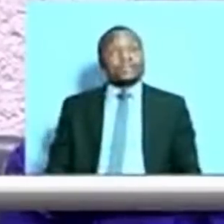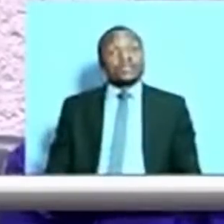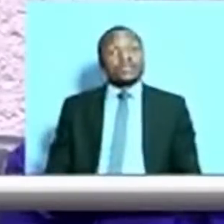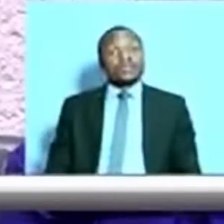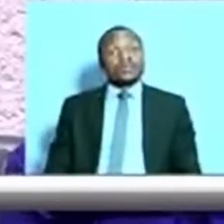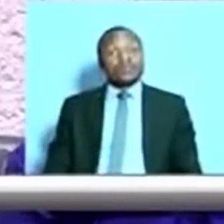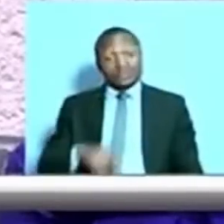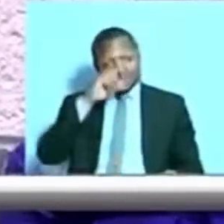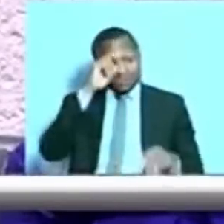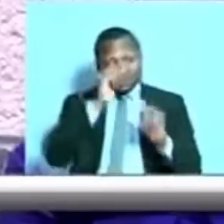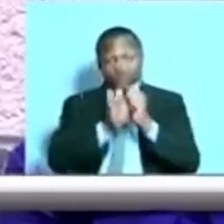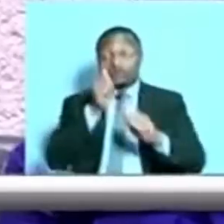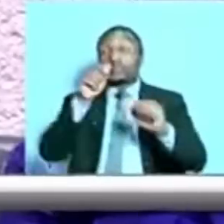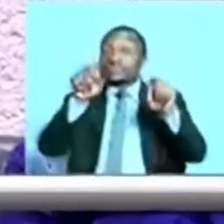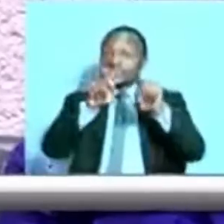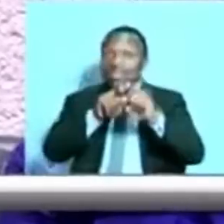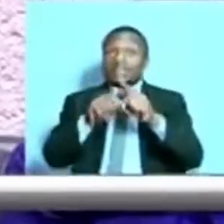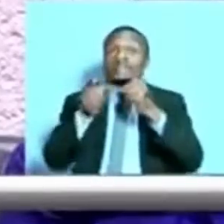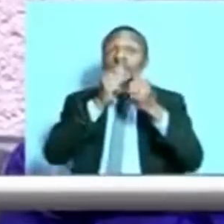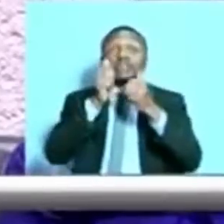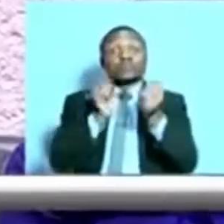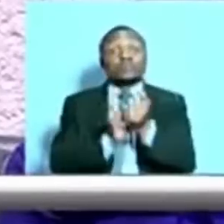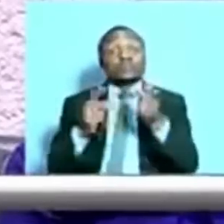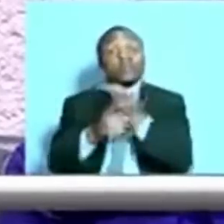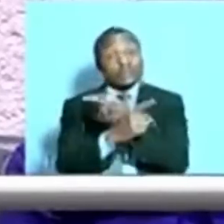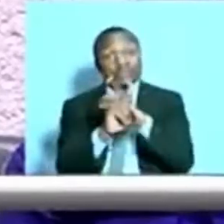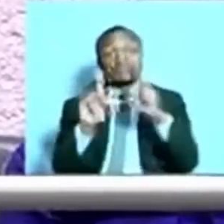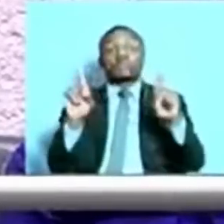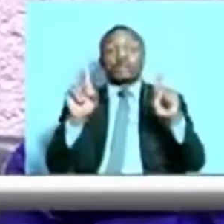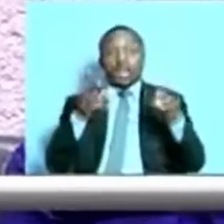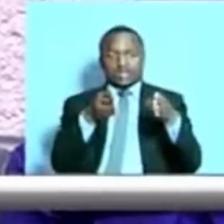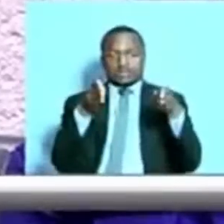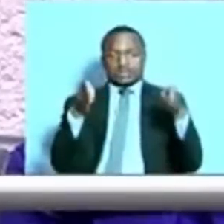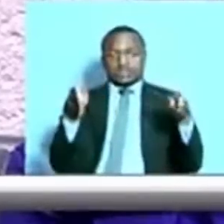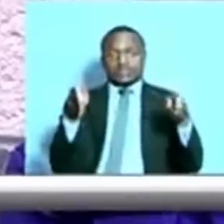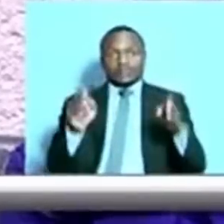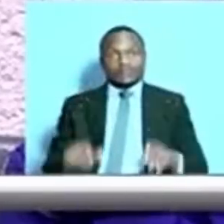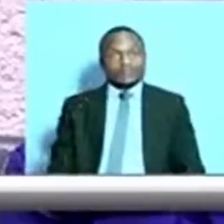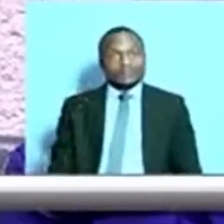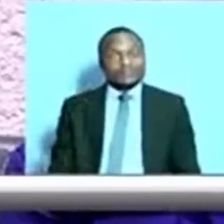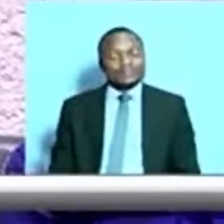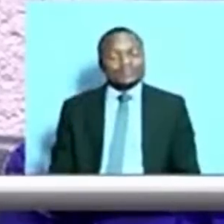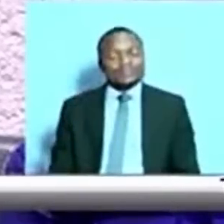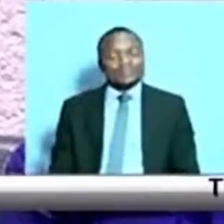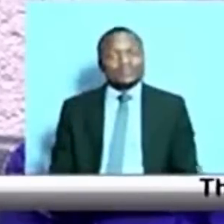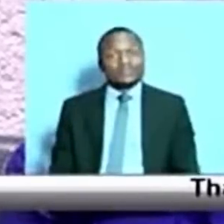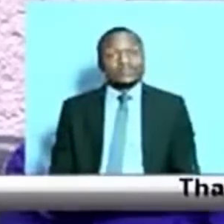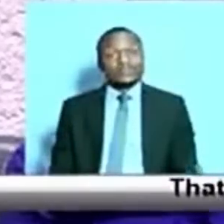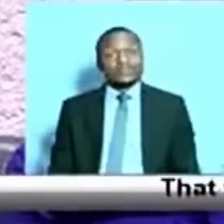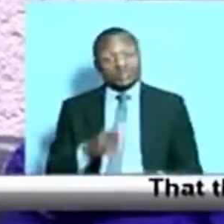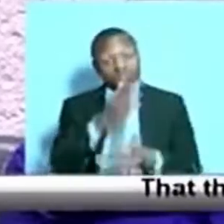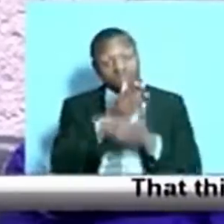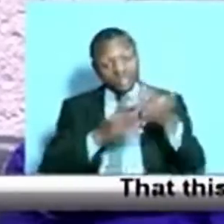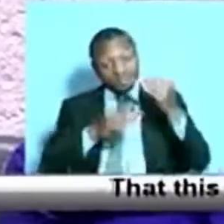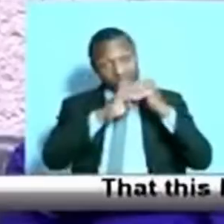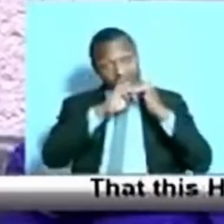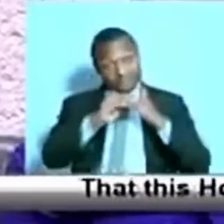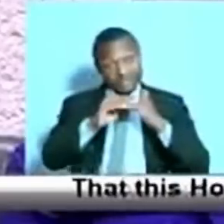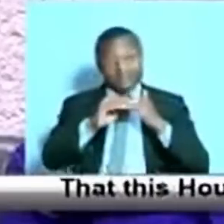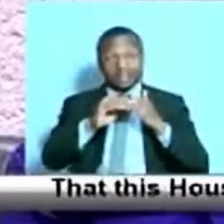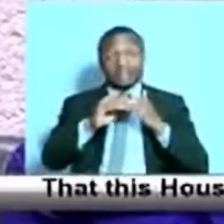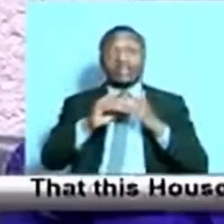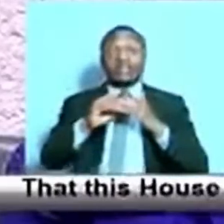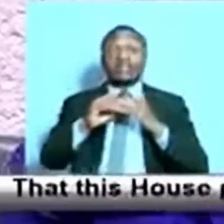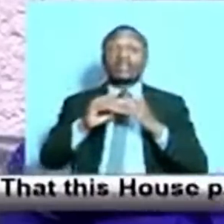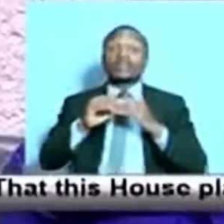same, he did talk about a democratic space, and to some extent, he pointed